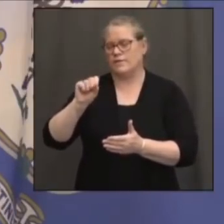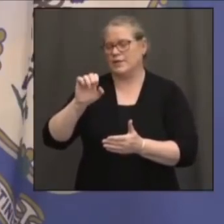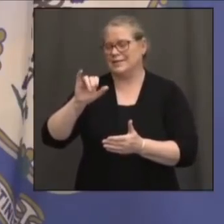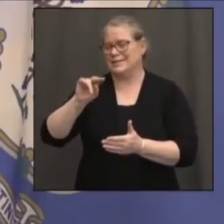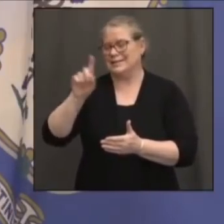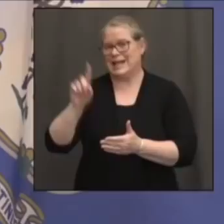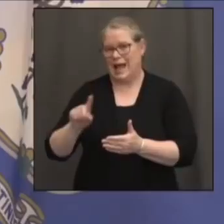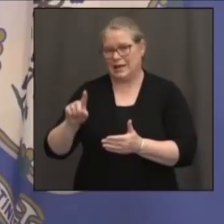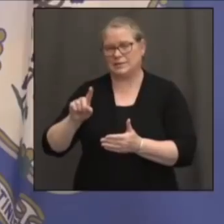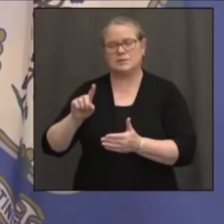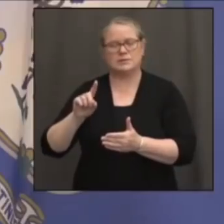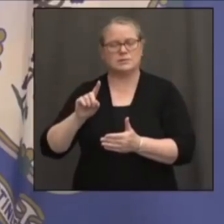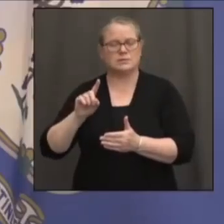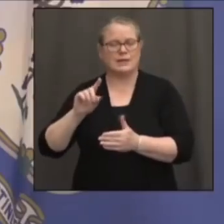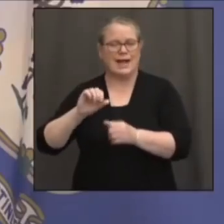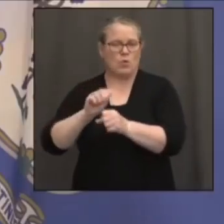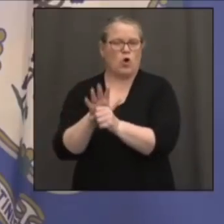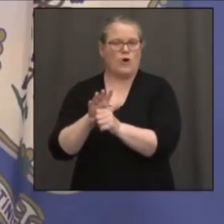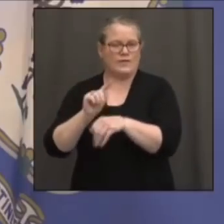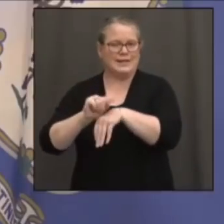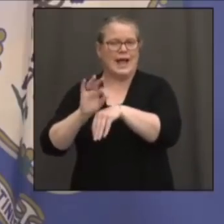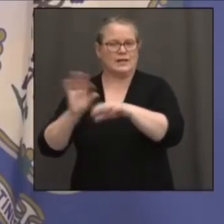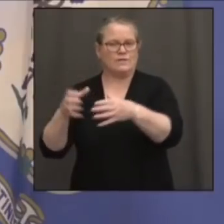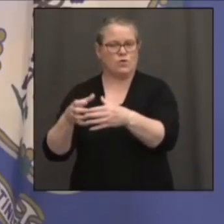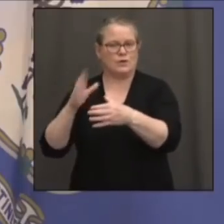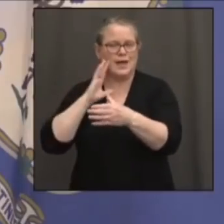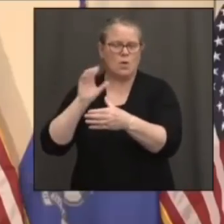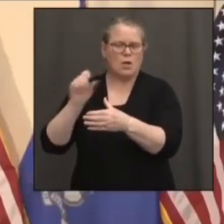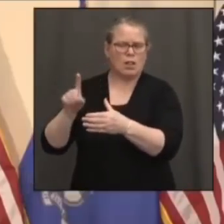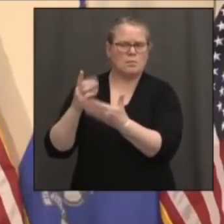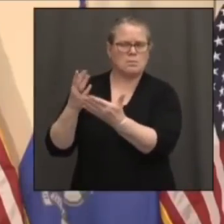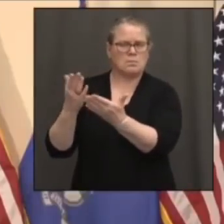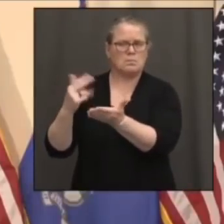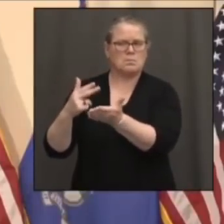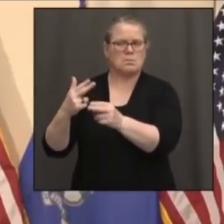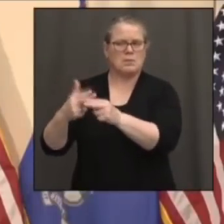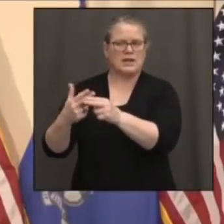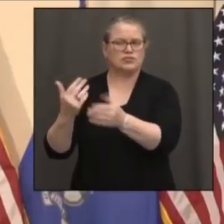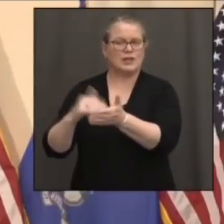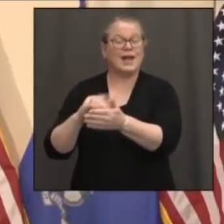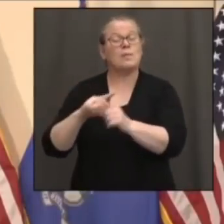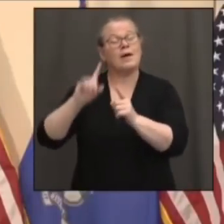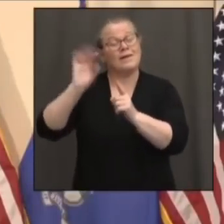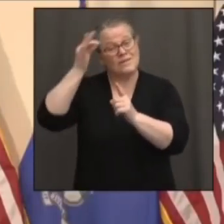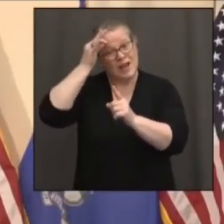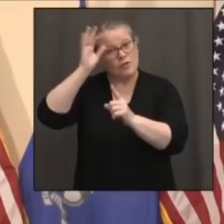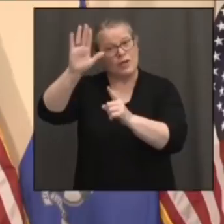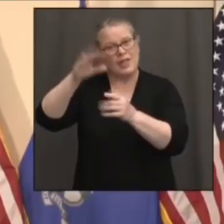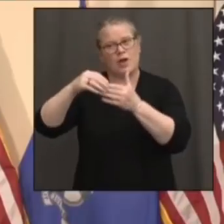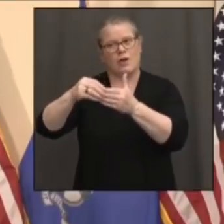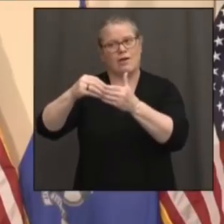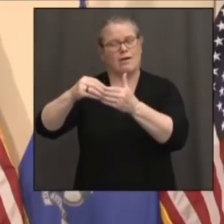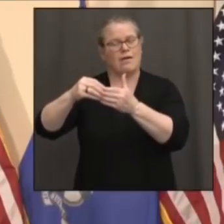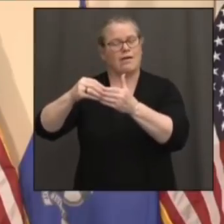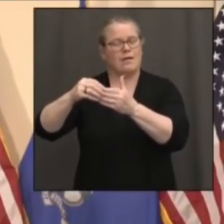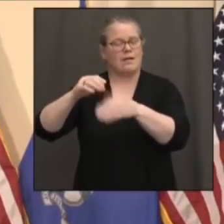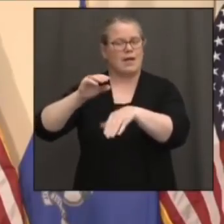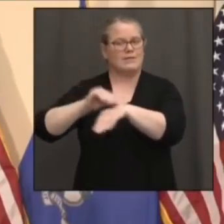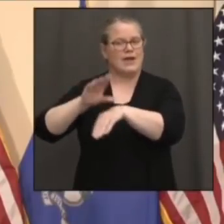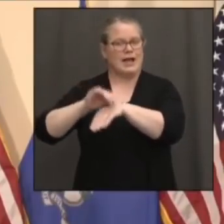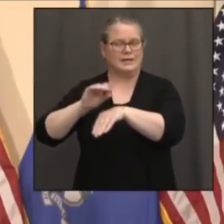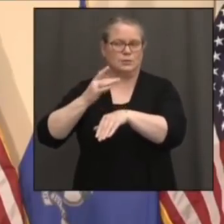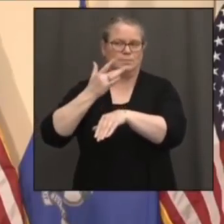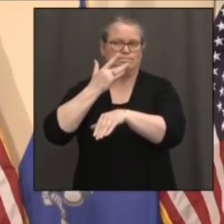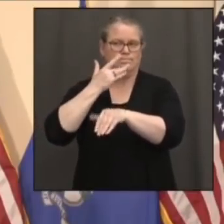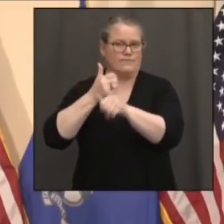guidance wherever we can. Okay. And do we have an age range for the fatalities that we're seeing